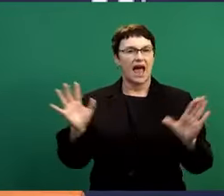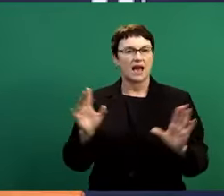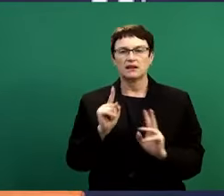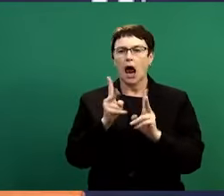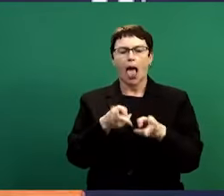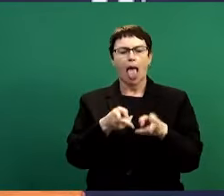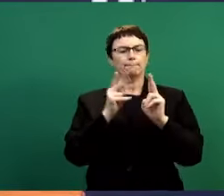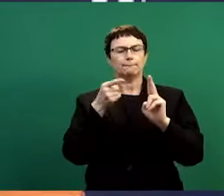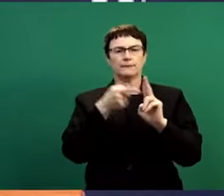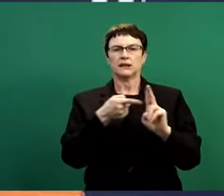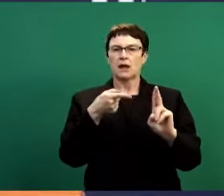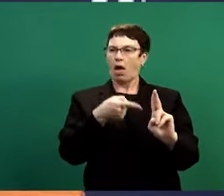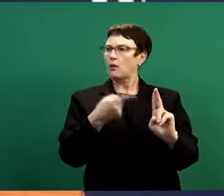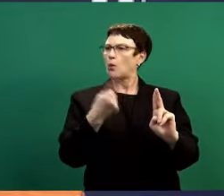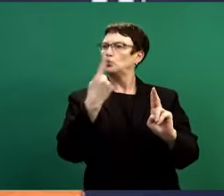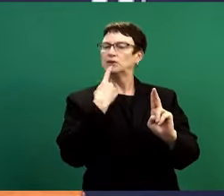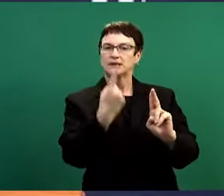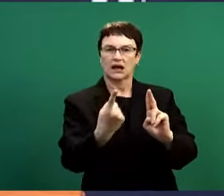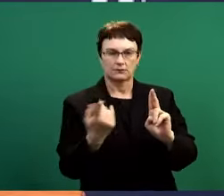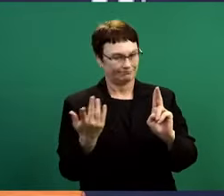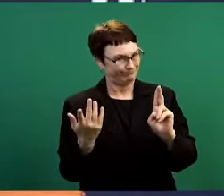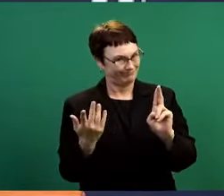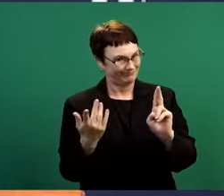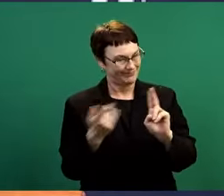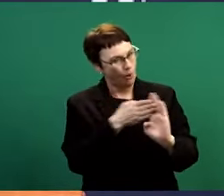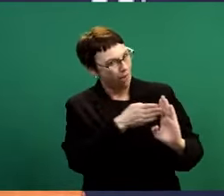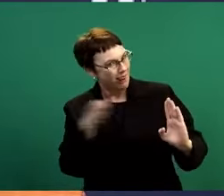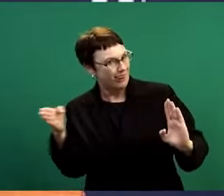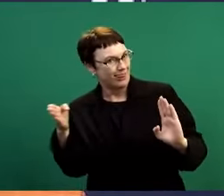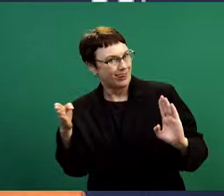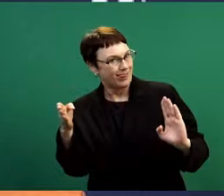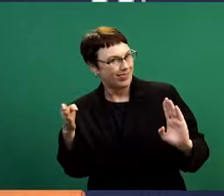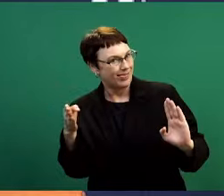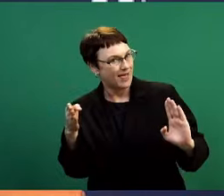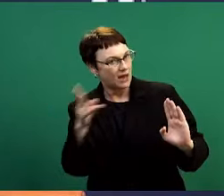All of us here gets affected.